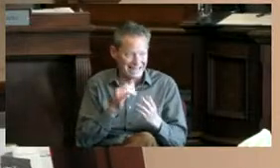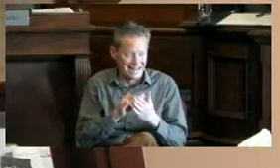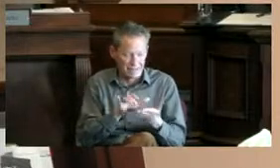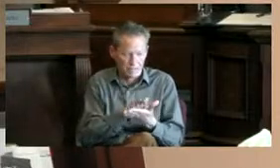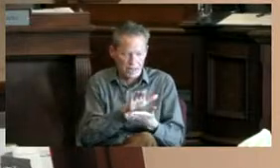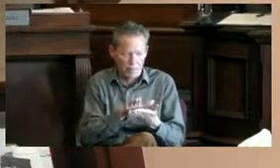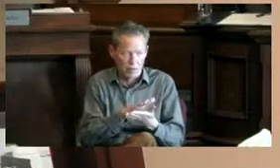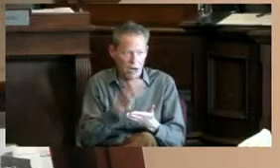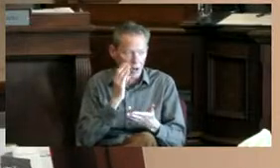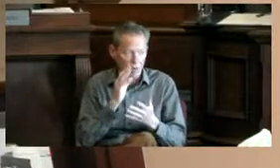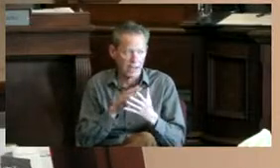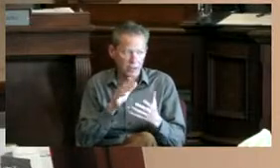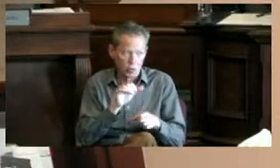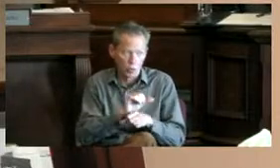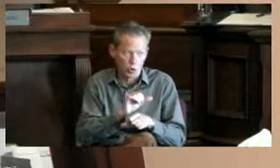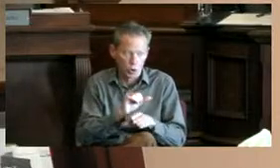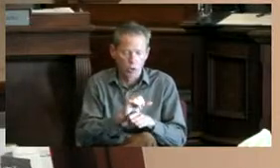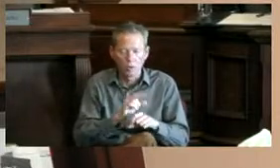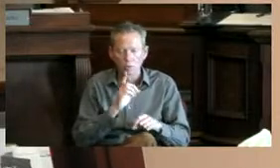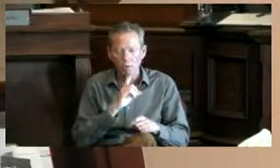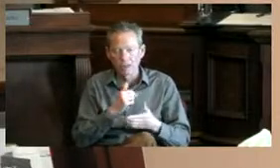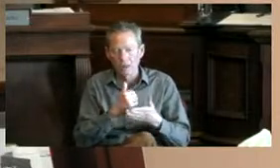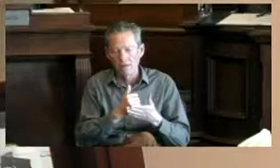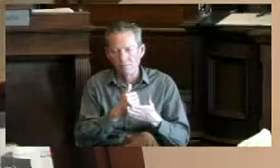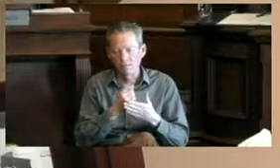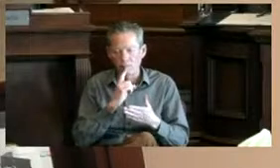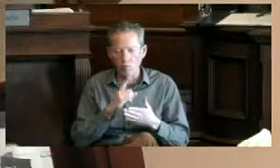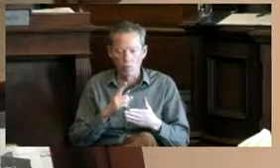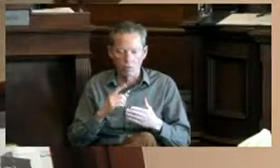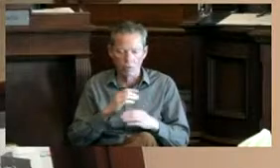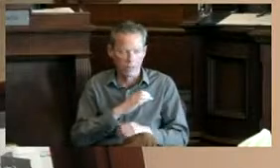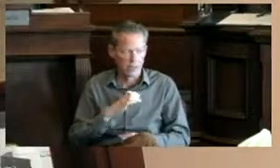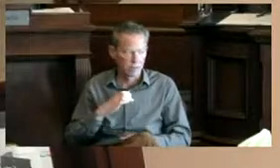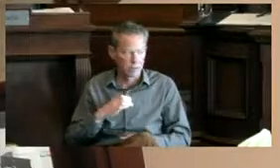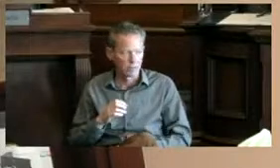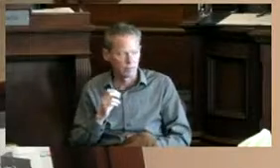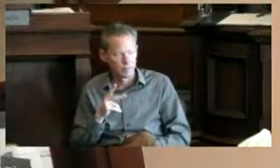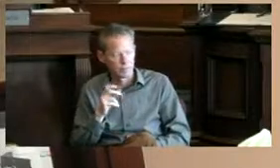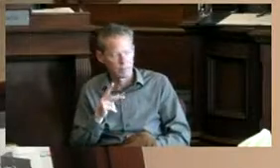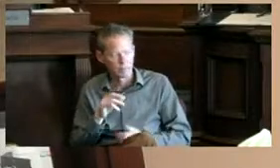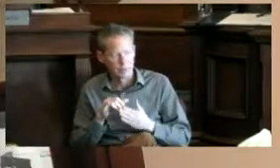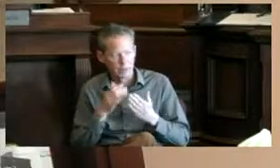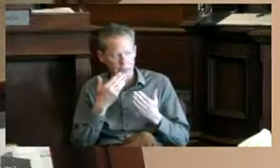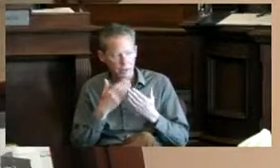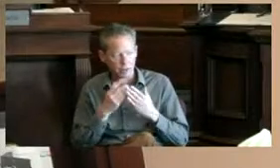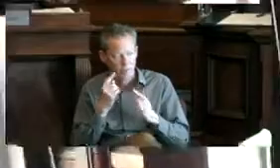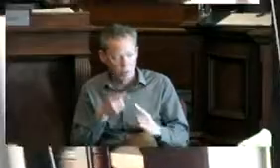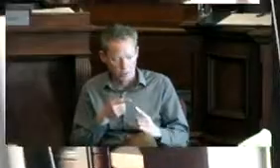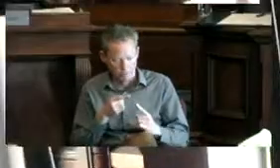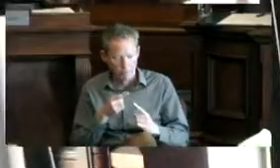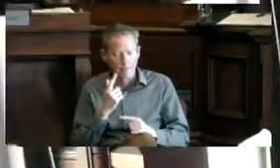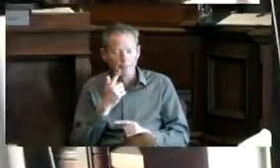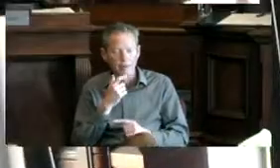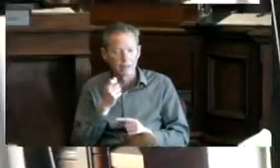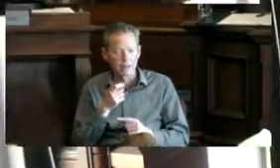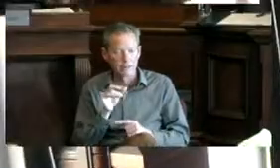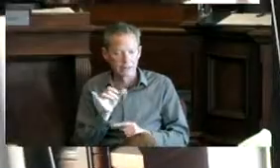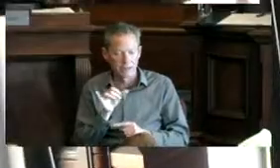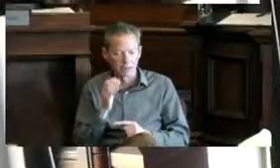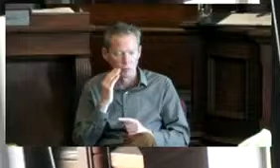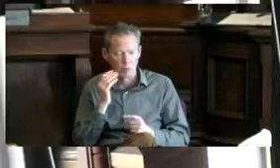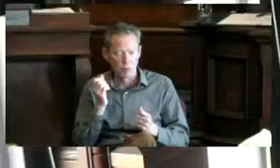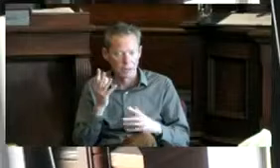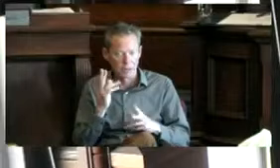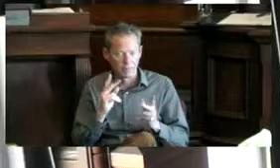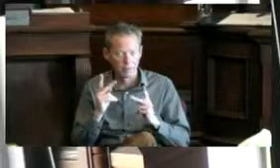that's the work, would be helpful to the council. But, so that's all I have. But that is a very, very good point, Mr. President, because as you know, many